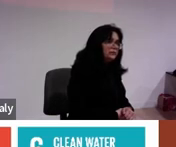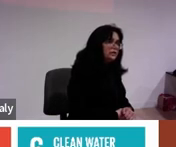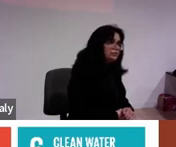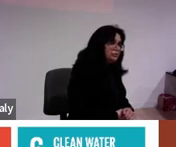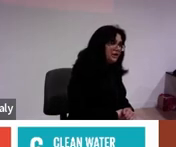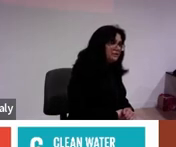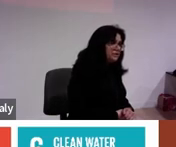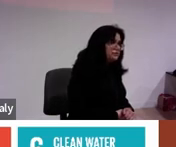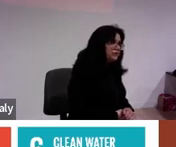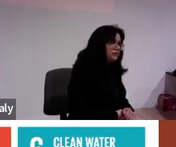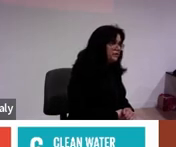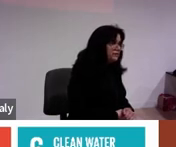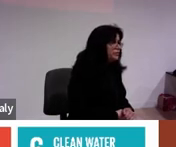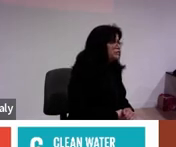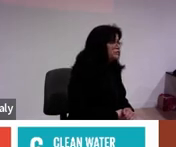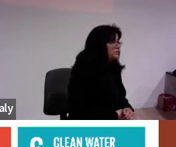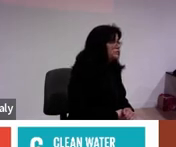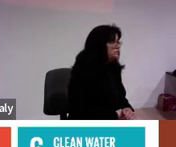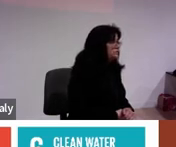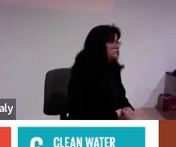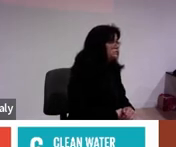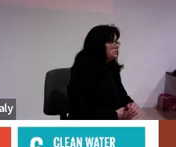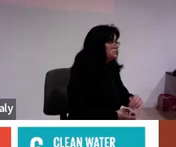something because it was at the detriment of another person.